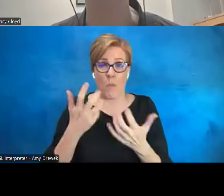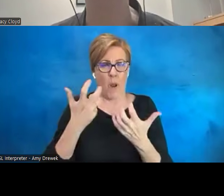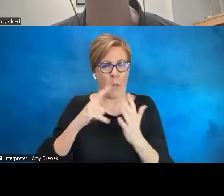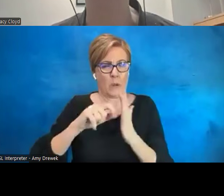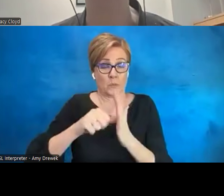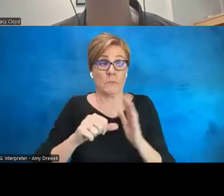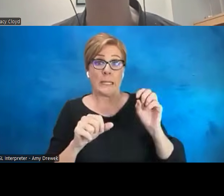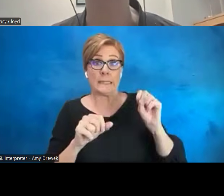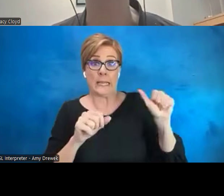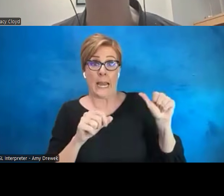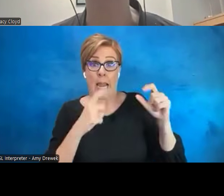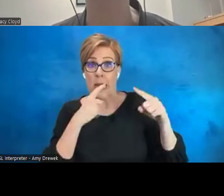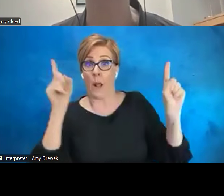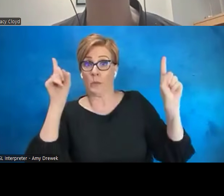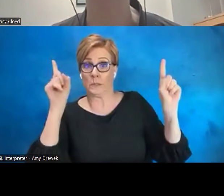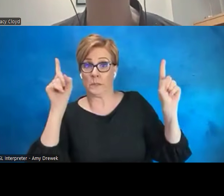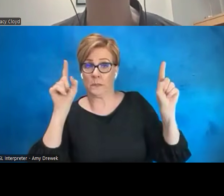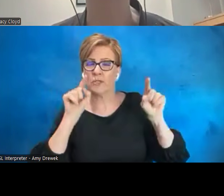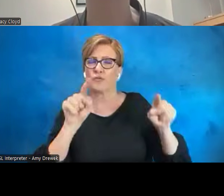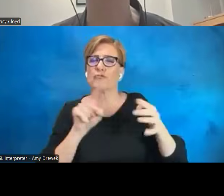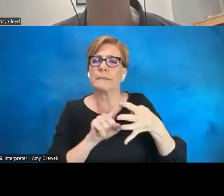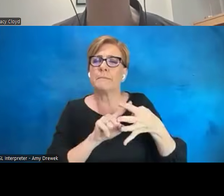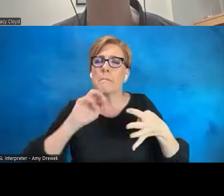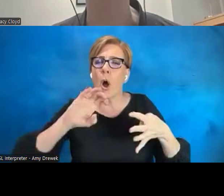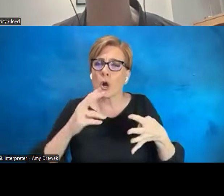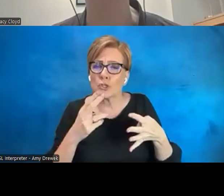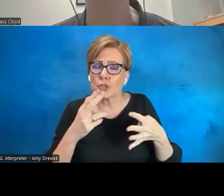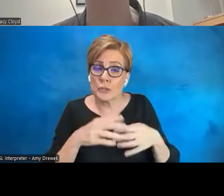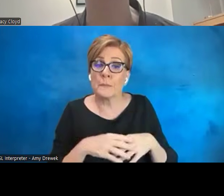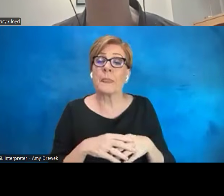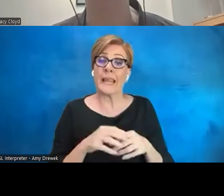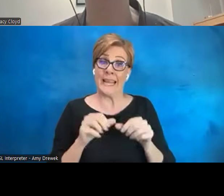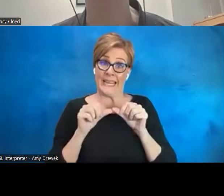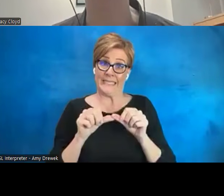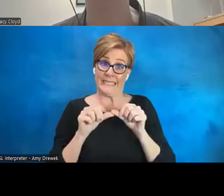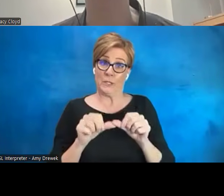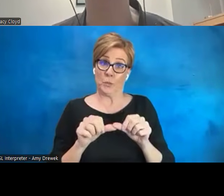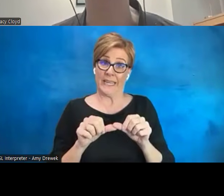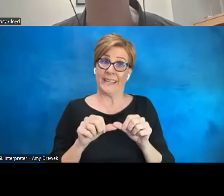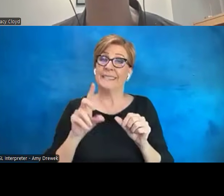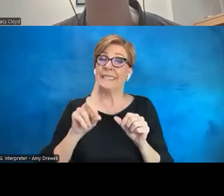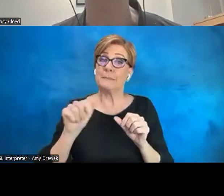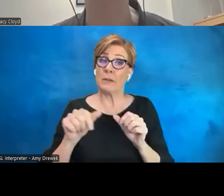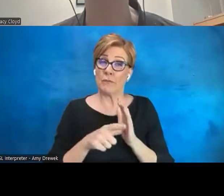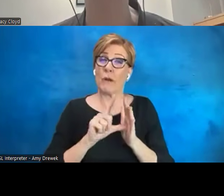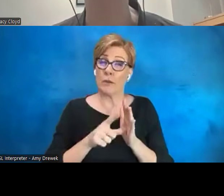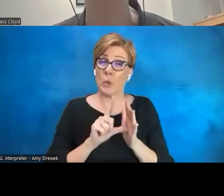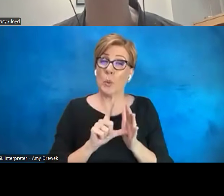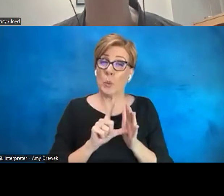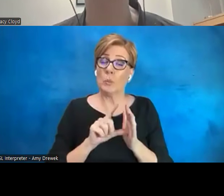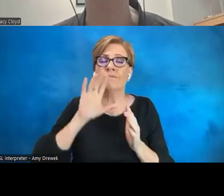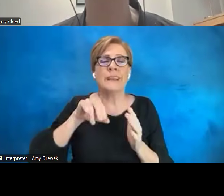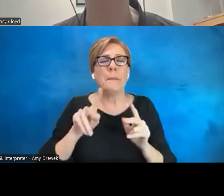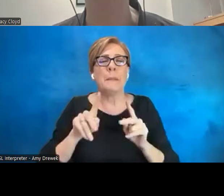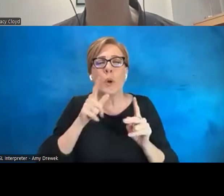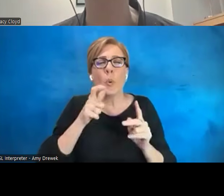announced at the beginning of March, saying that continuing disability reviews, those medical reviews of people who are currently